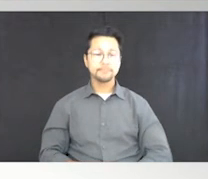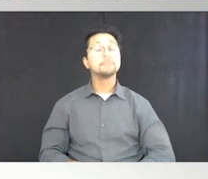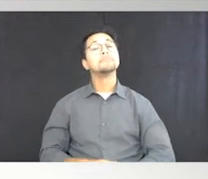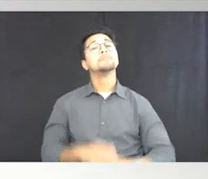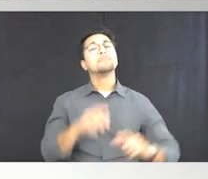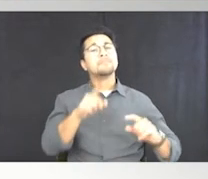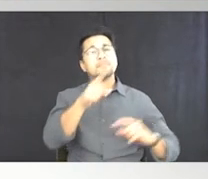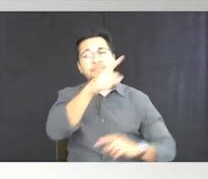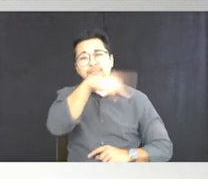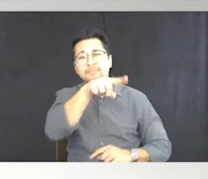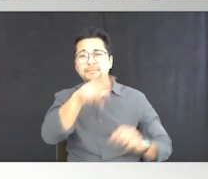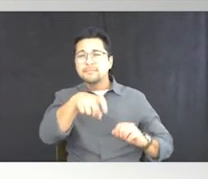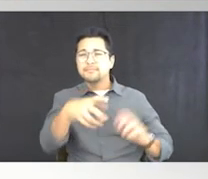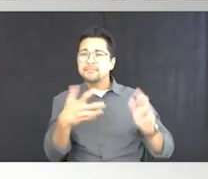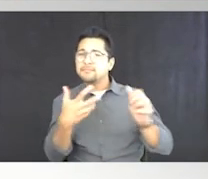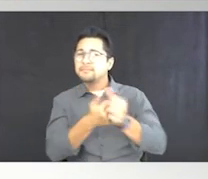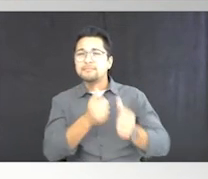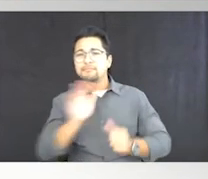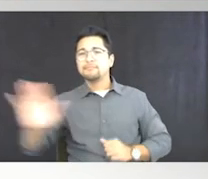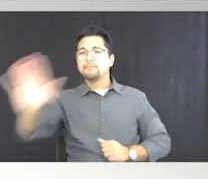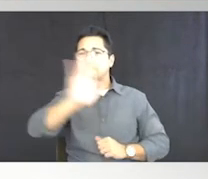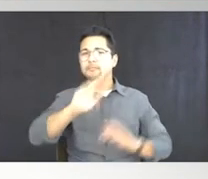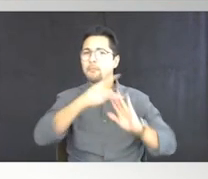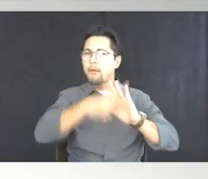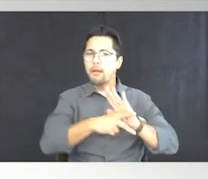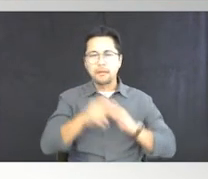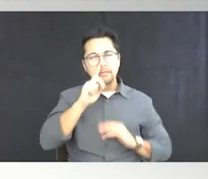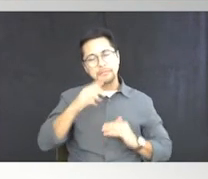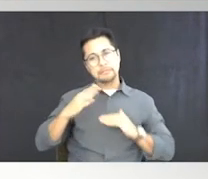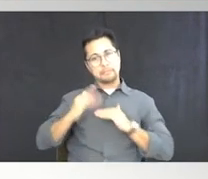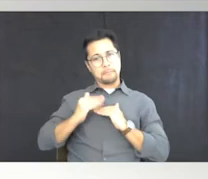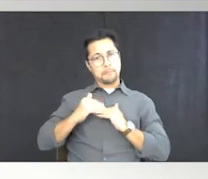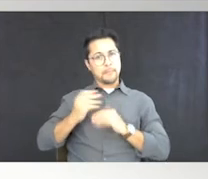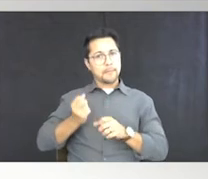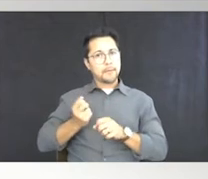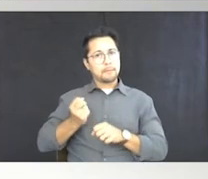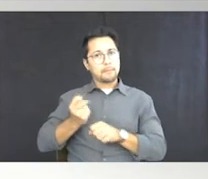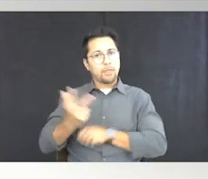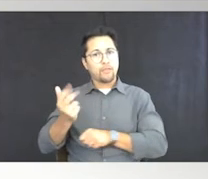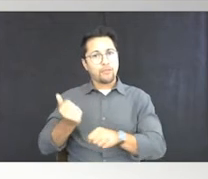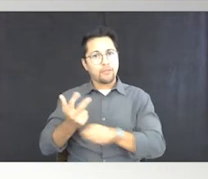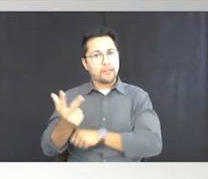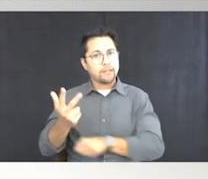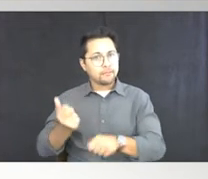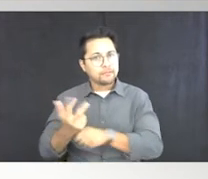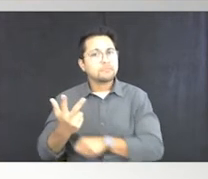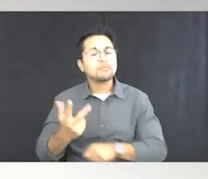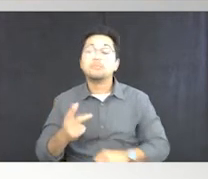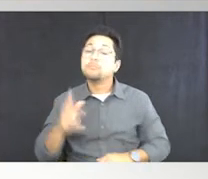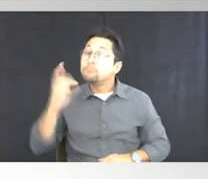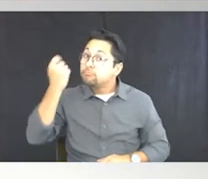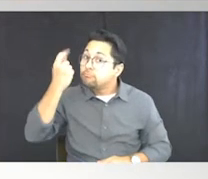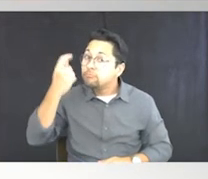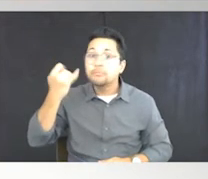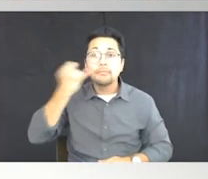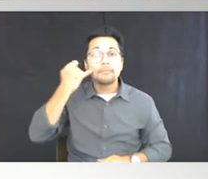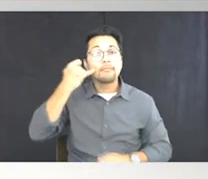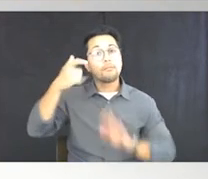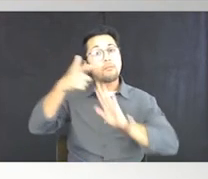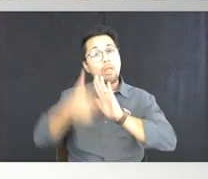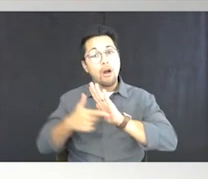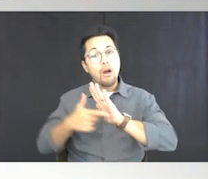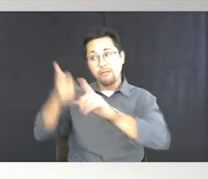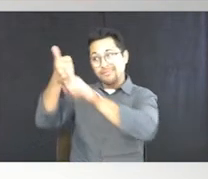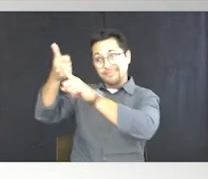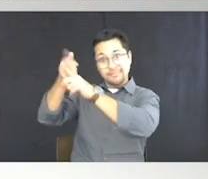And they have to update their policies at least every 3 years, unless the law changes, then